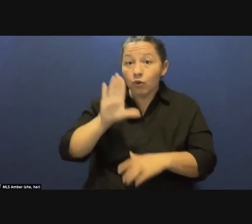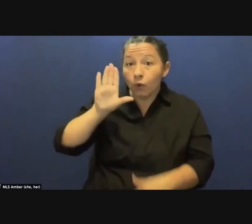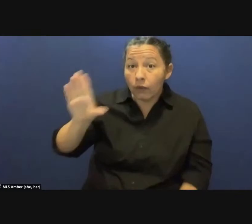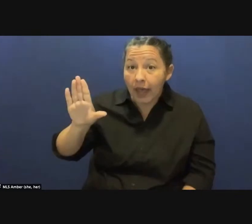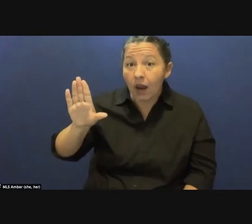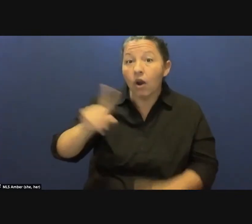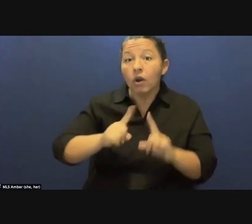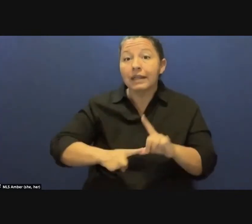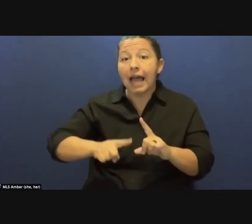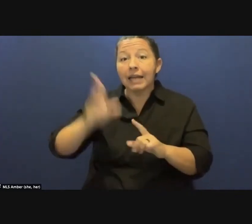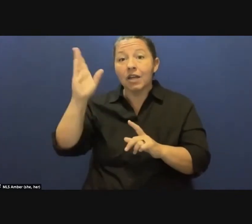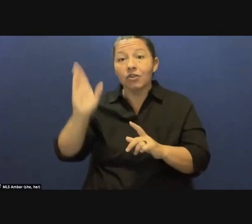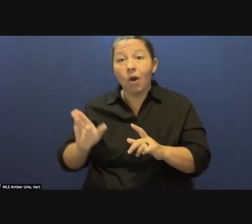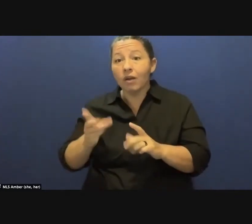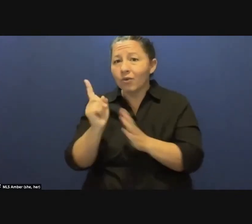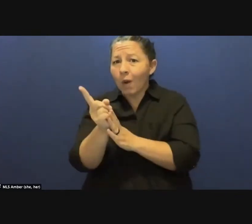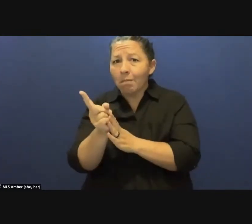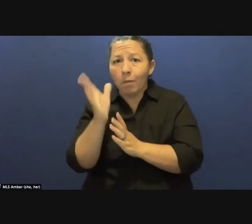minute.